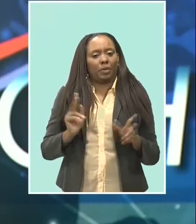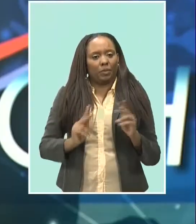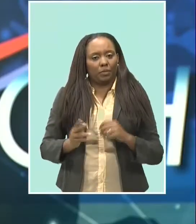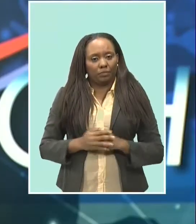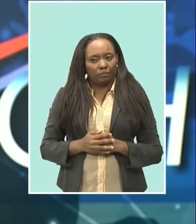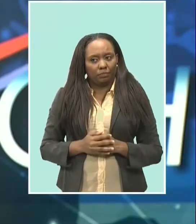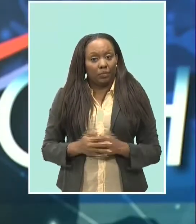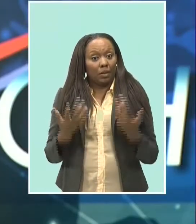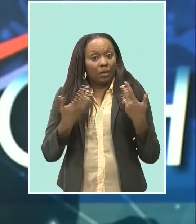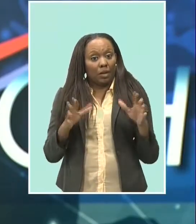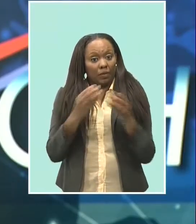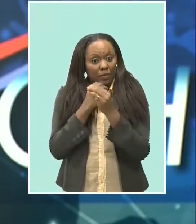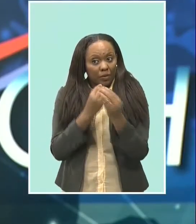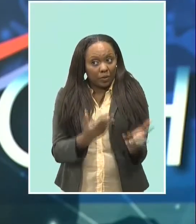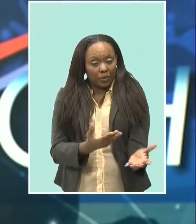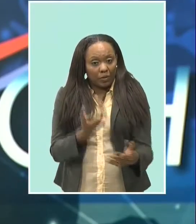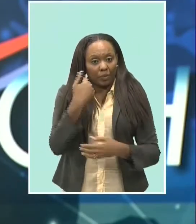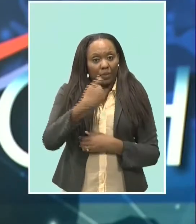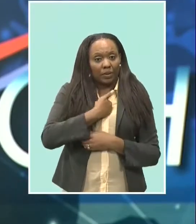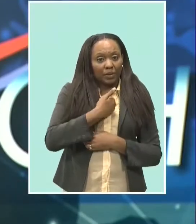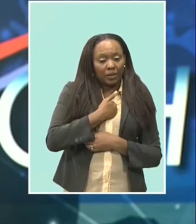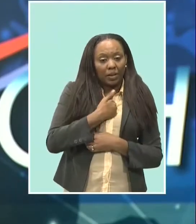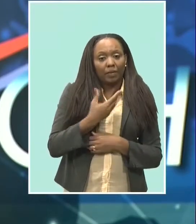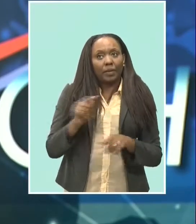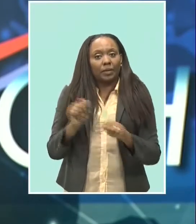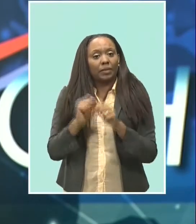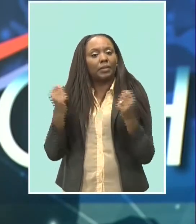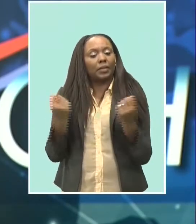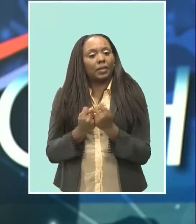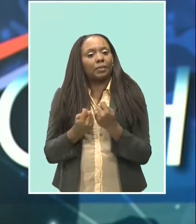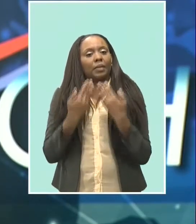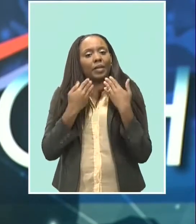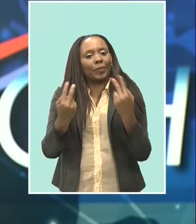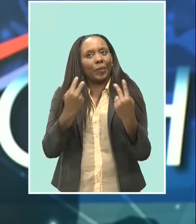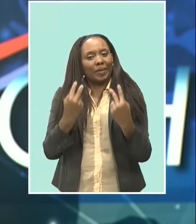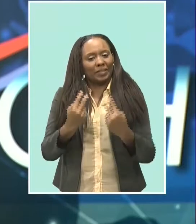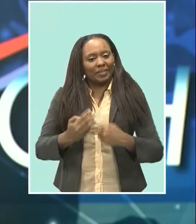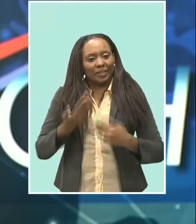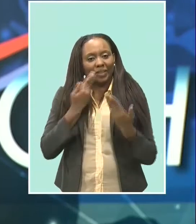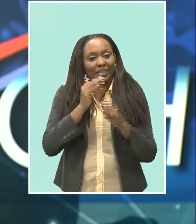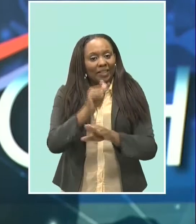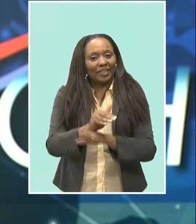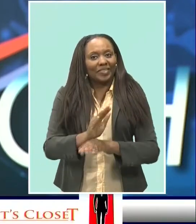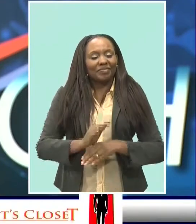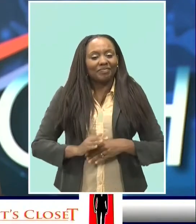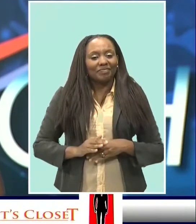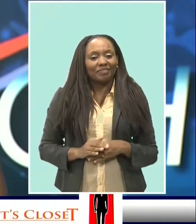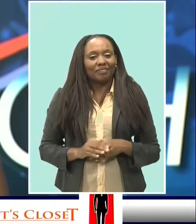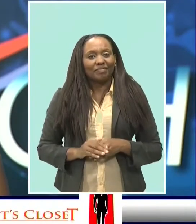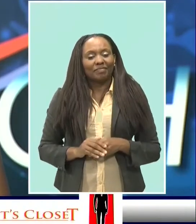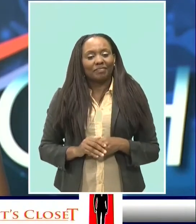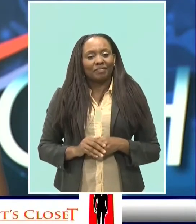And that's news for tonight. On behalf of the entire team, thanks for joining us. Good night.